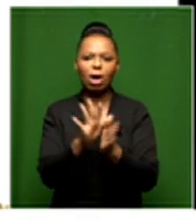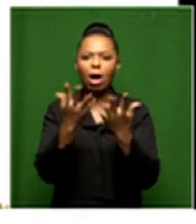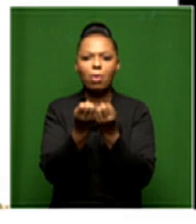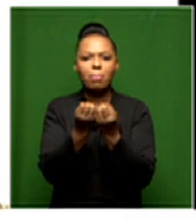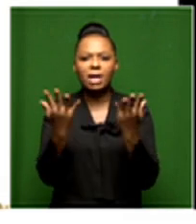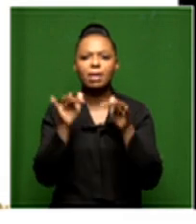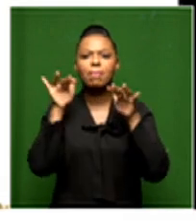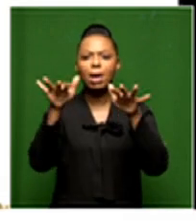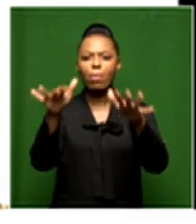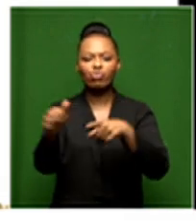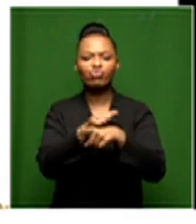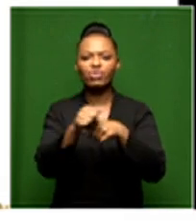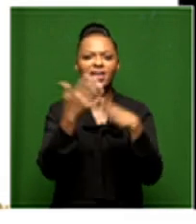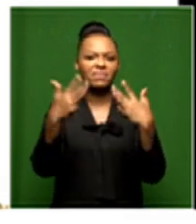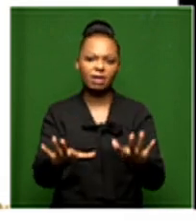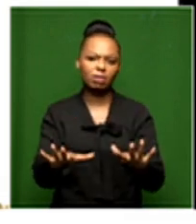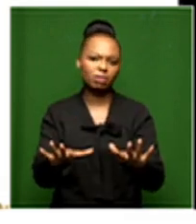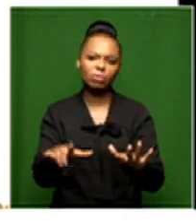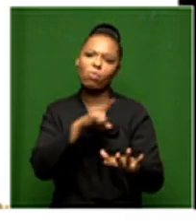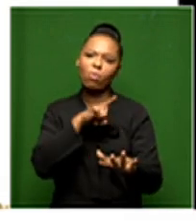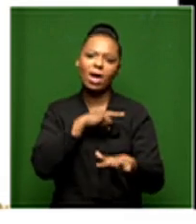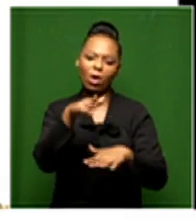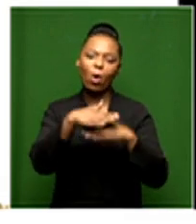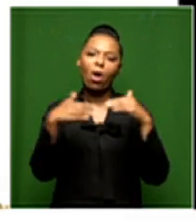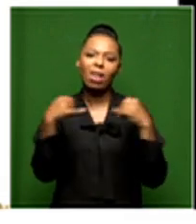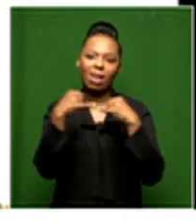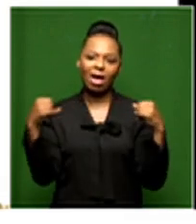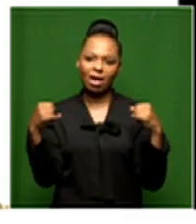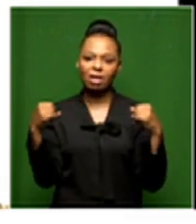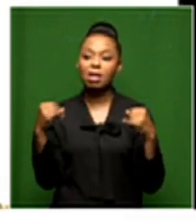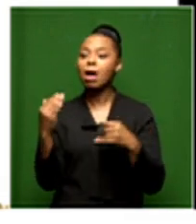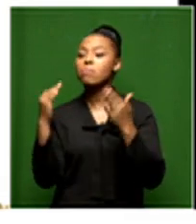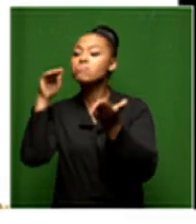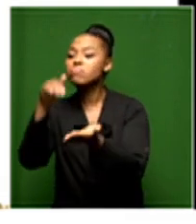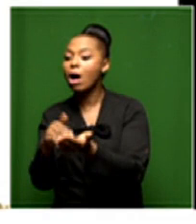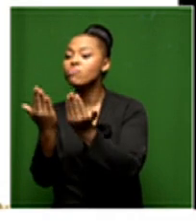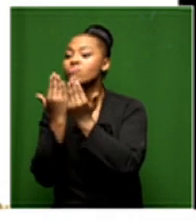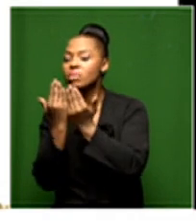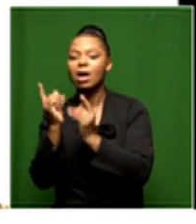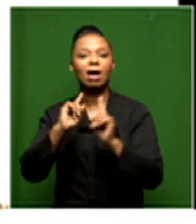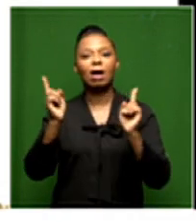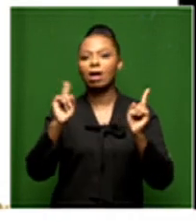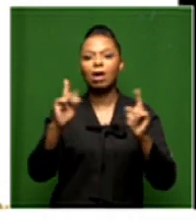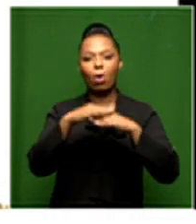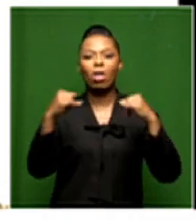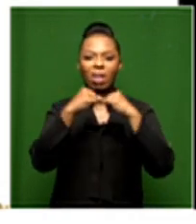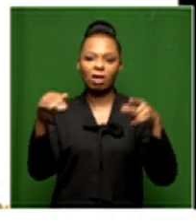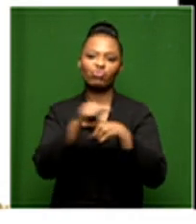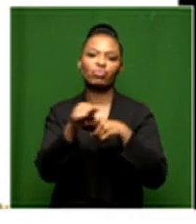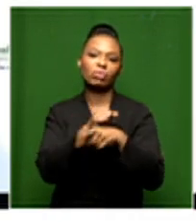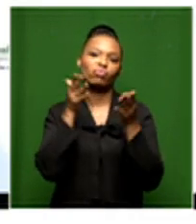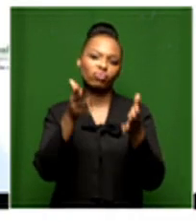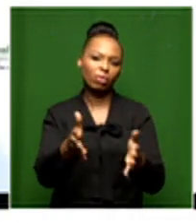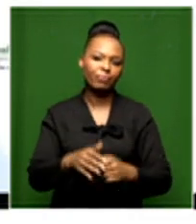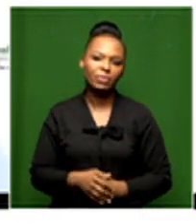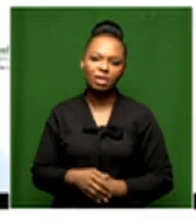people have been trained, given that it's virtual training and they don't actually attend a classroom session as such. But is that not